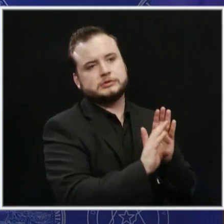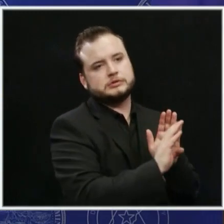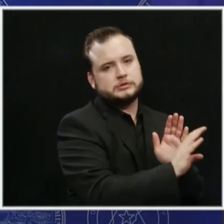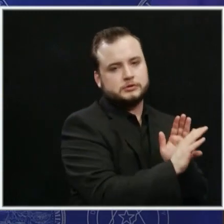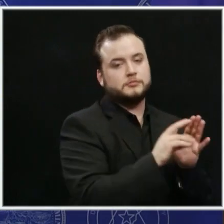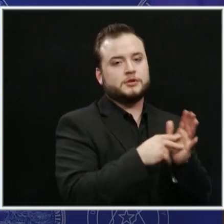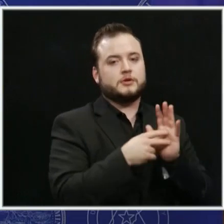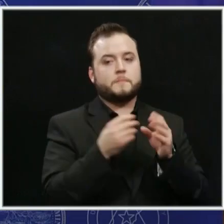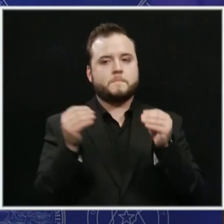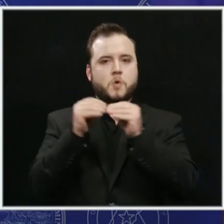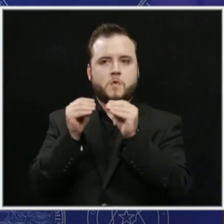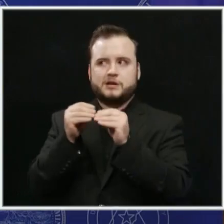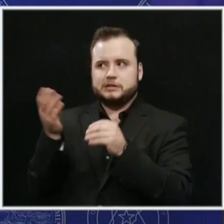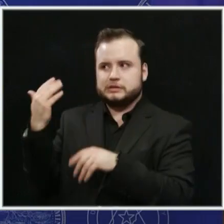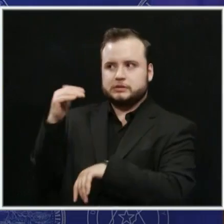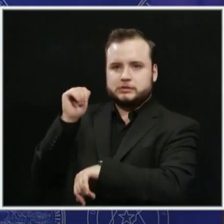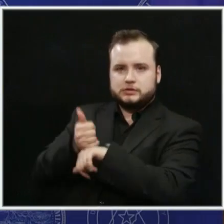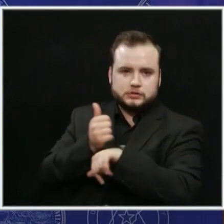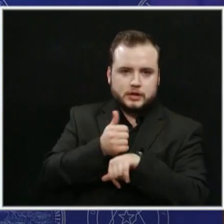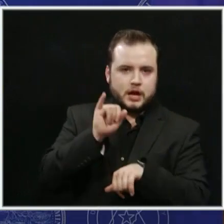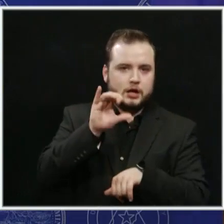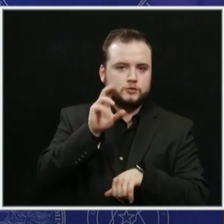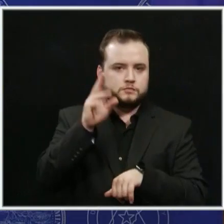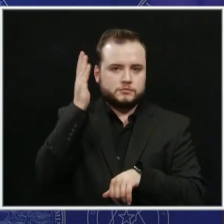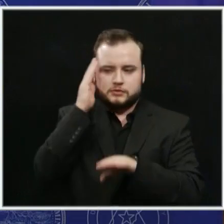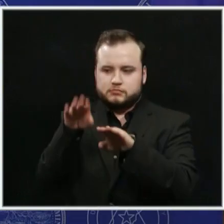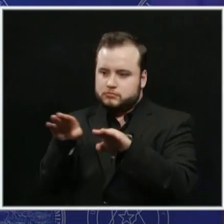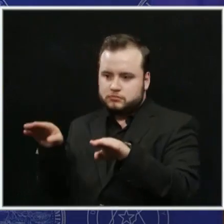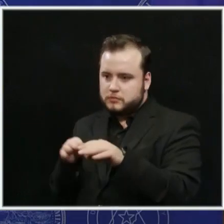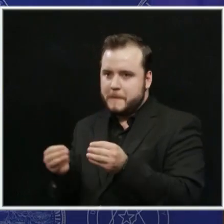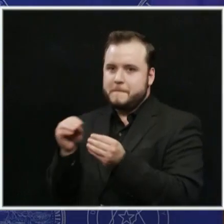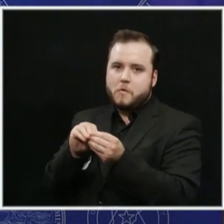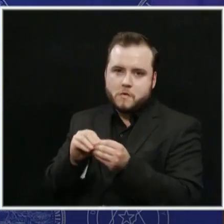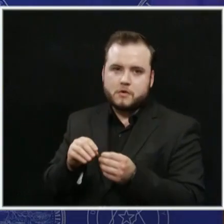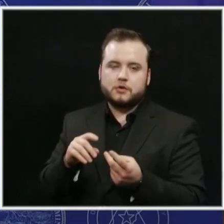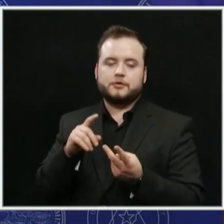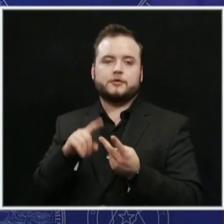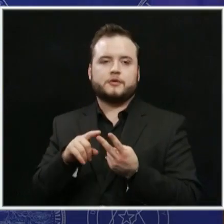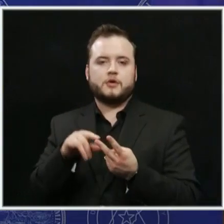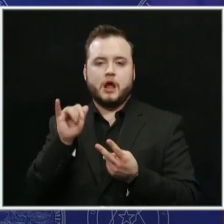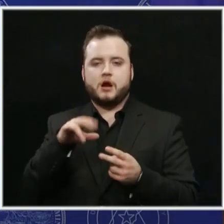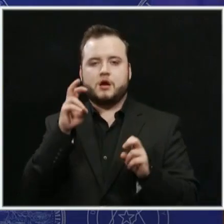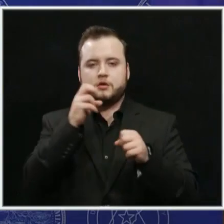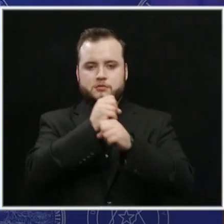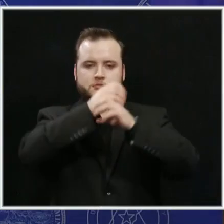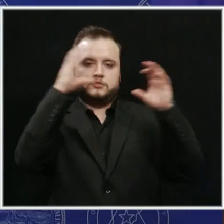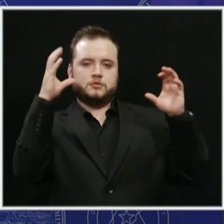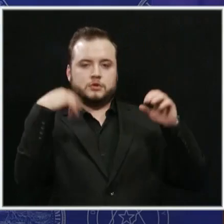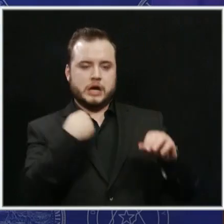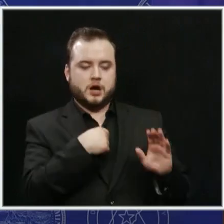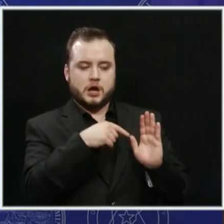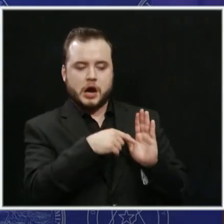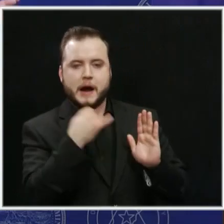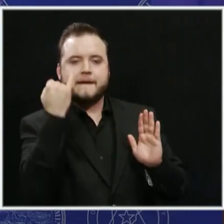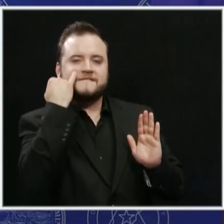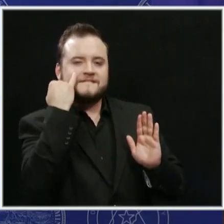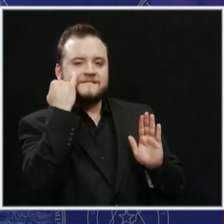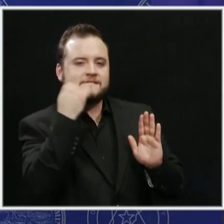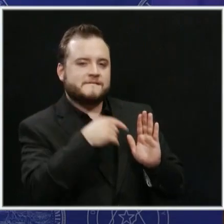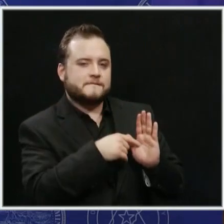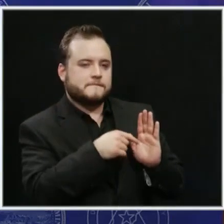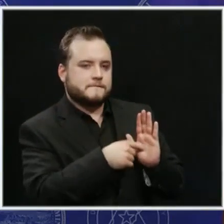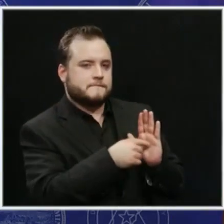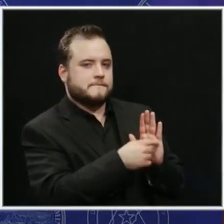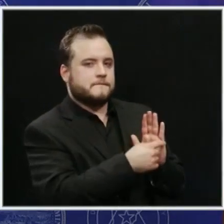we know those are the variables, the model shows us, that produce the bad outcomes. So the greatest value of the model, I think, in